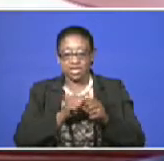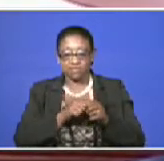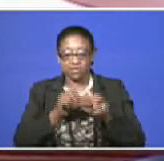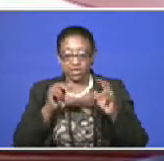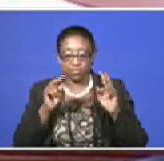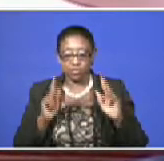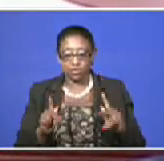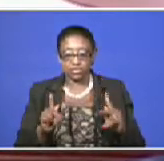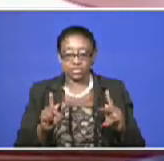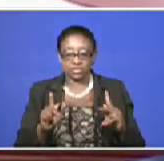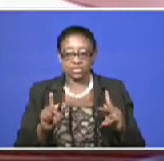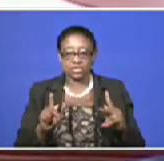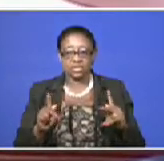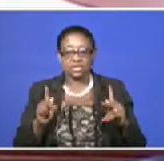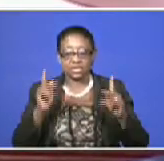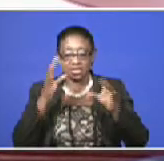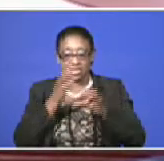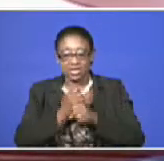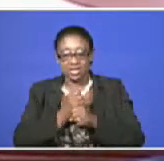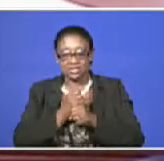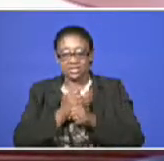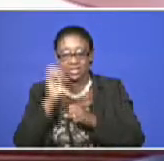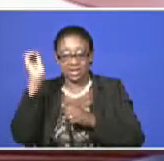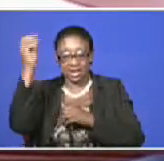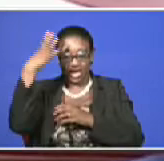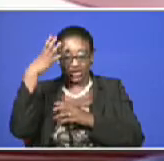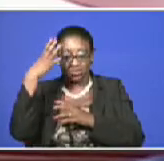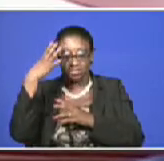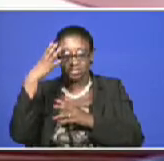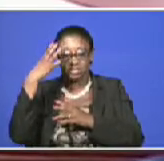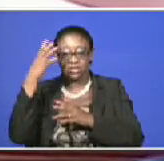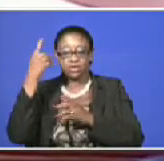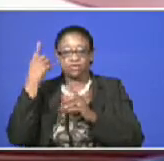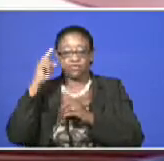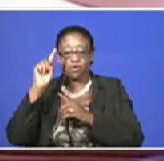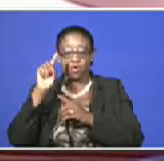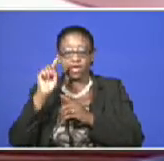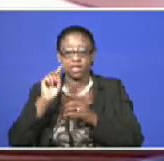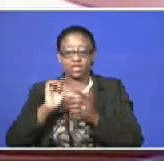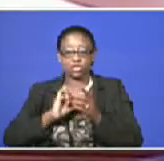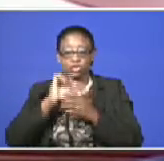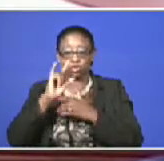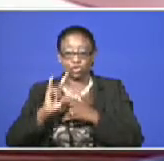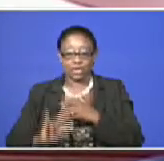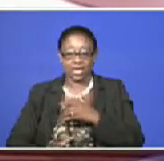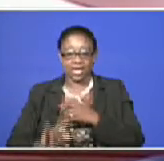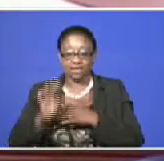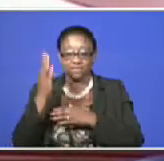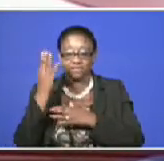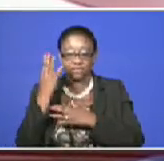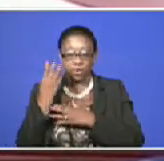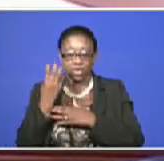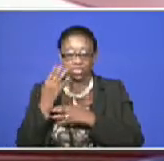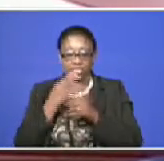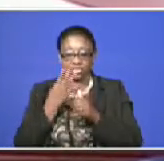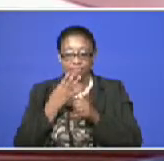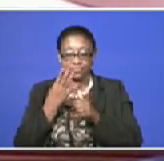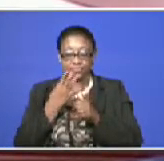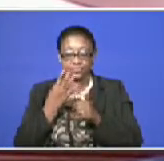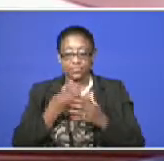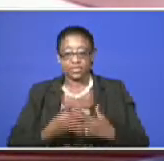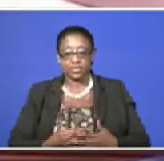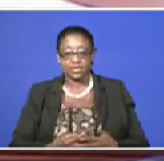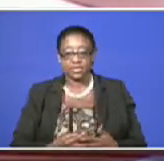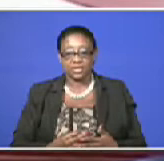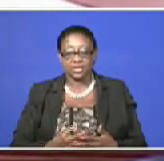for the upcoming July 4th holiday period. Indeed, a team led by the acting chief operating officer